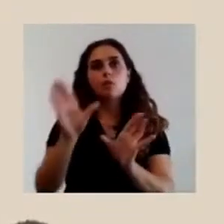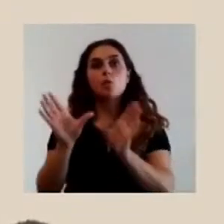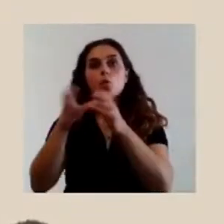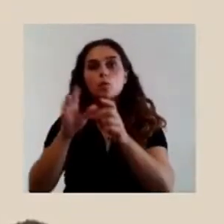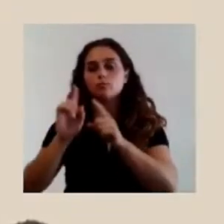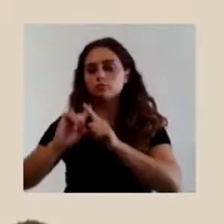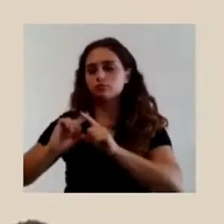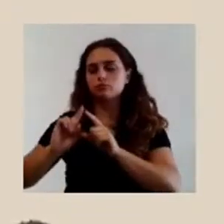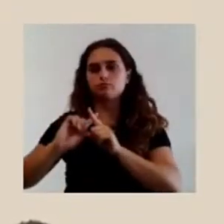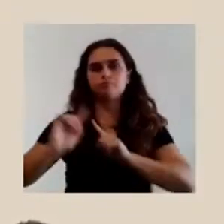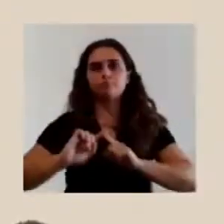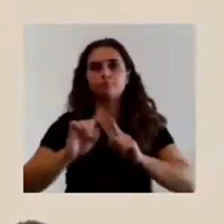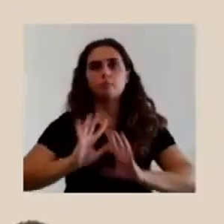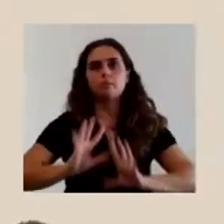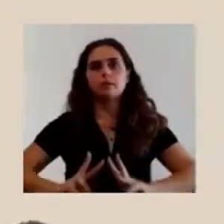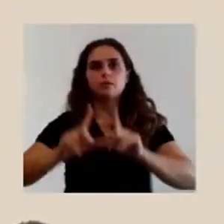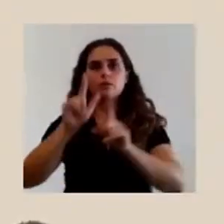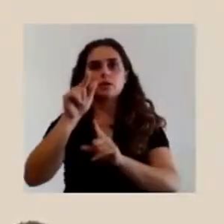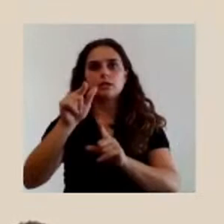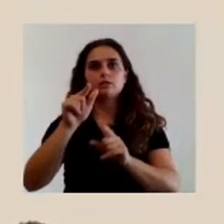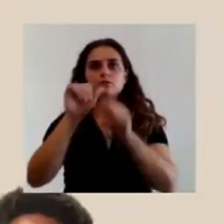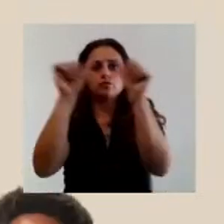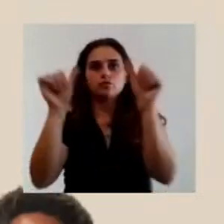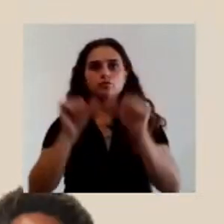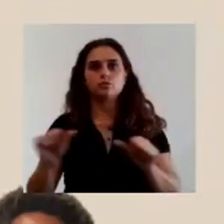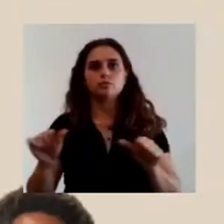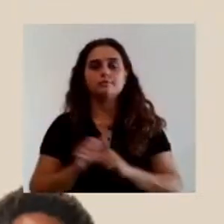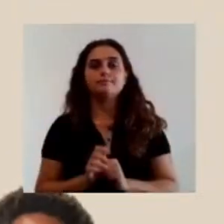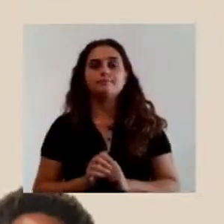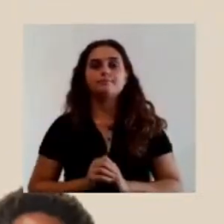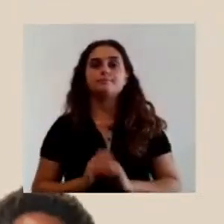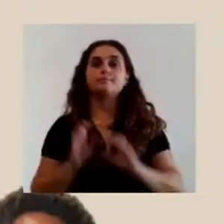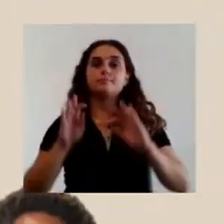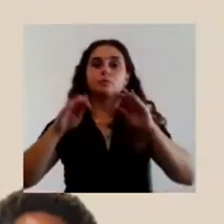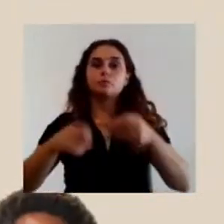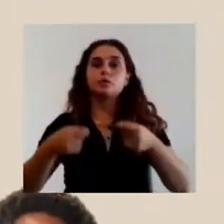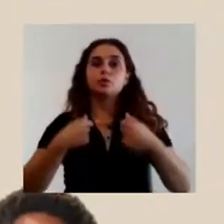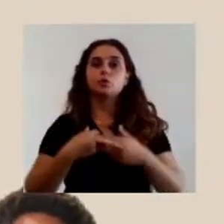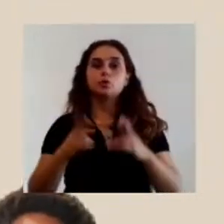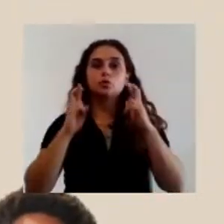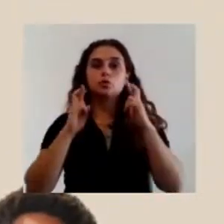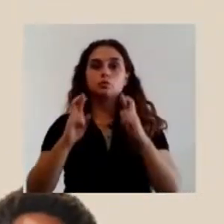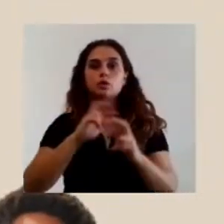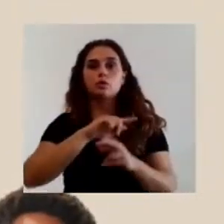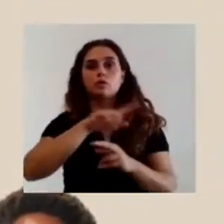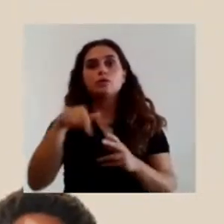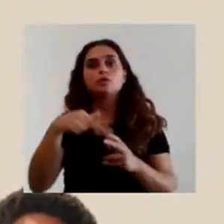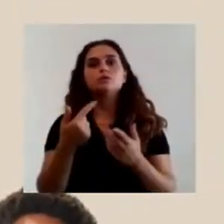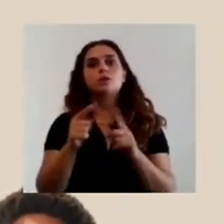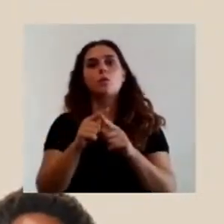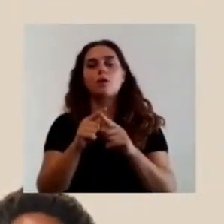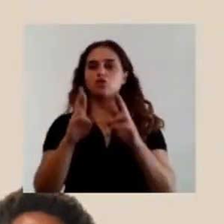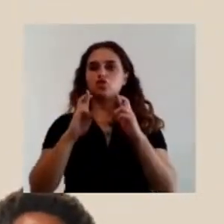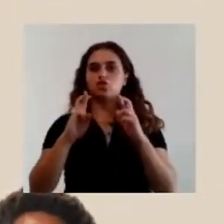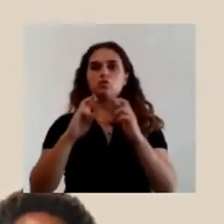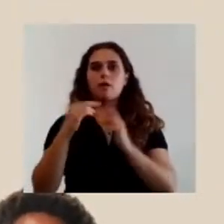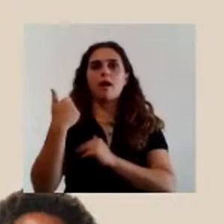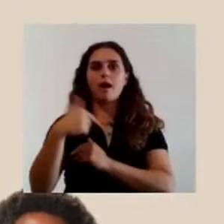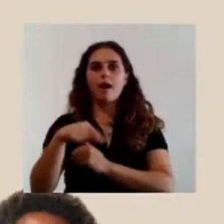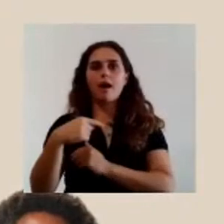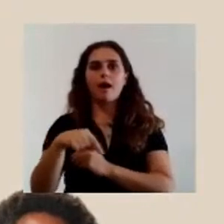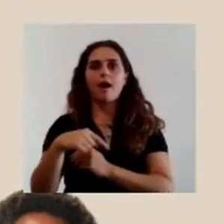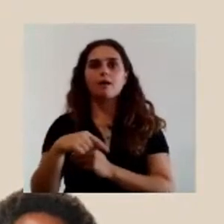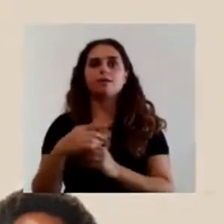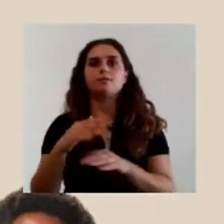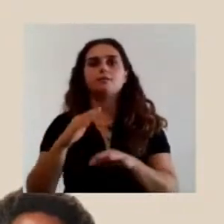that design and develop these AI systems. Finally, I wish to leave you with some hope. The dream of